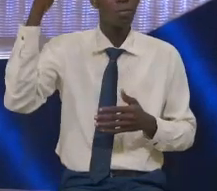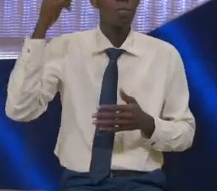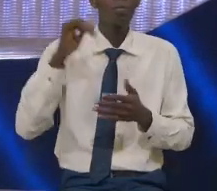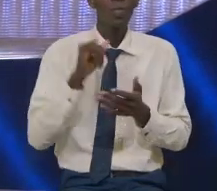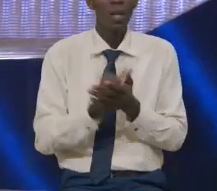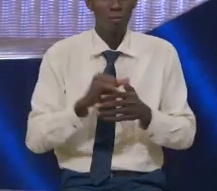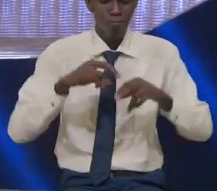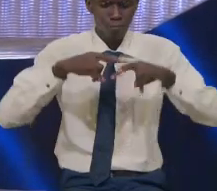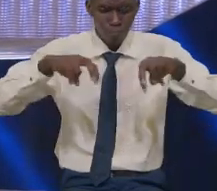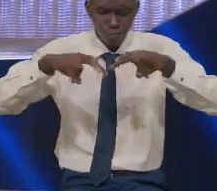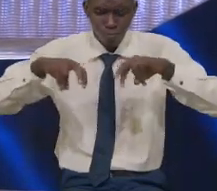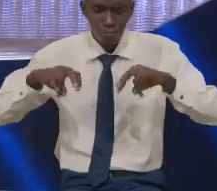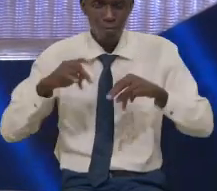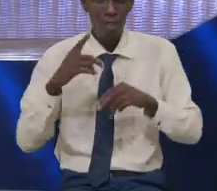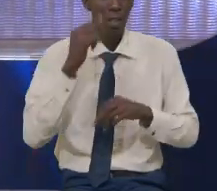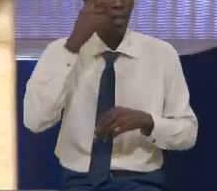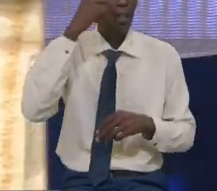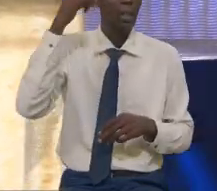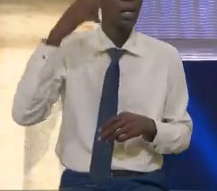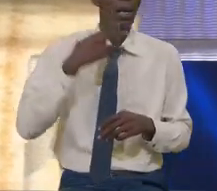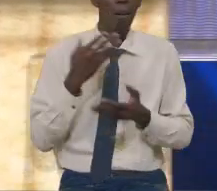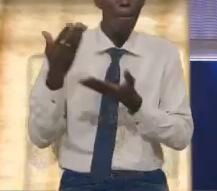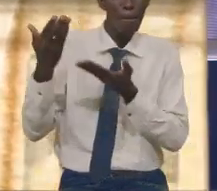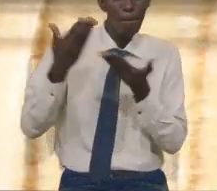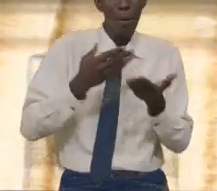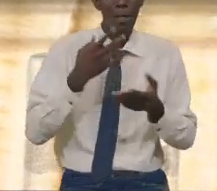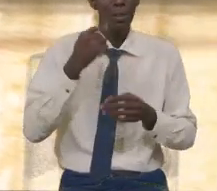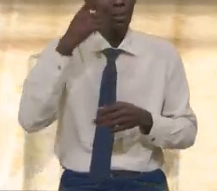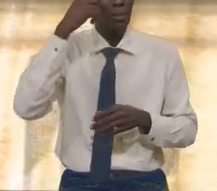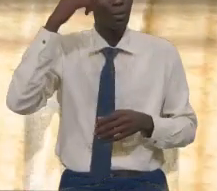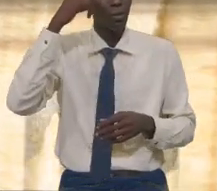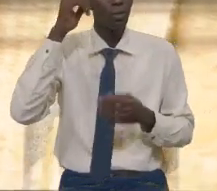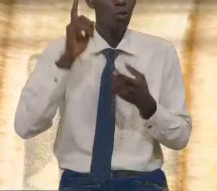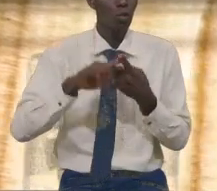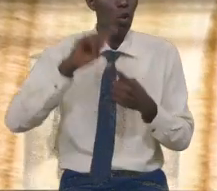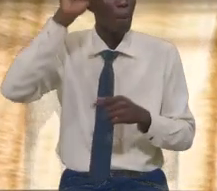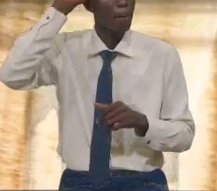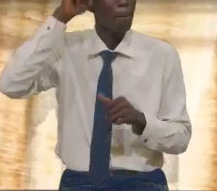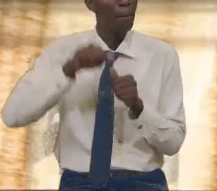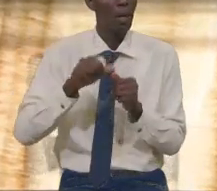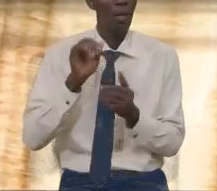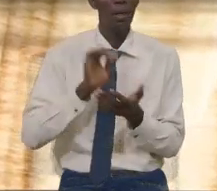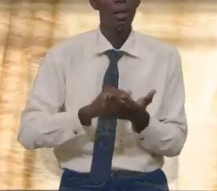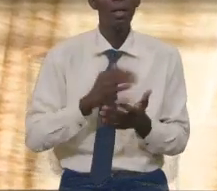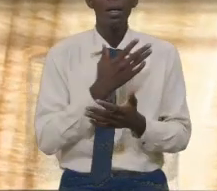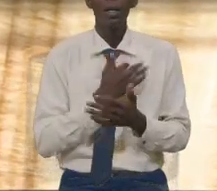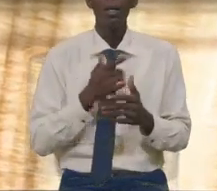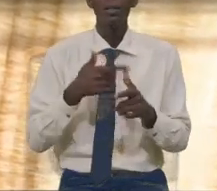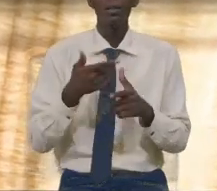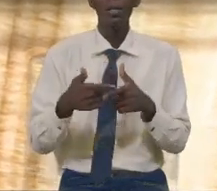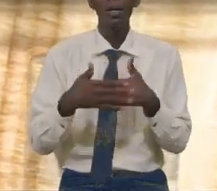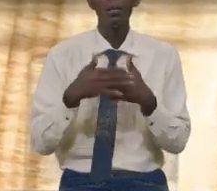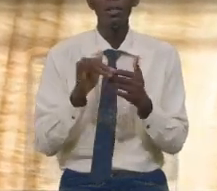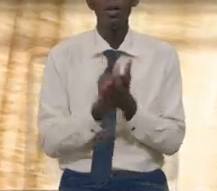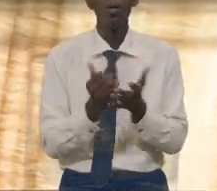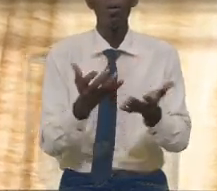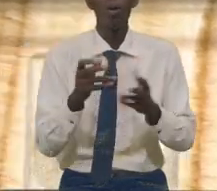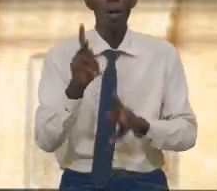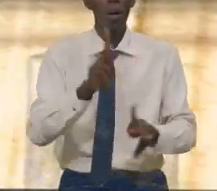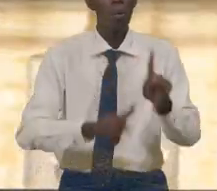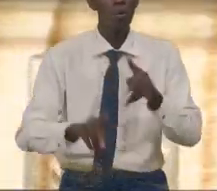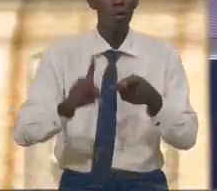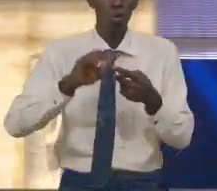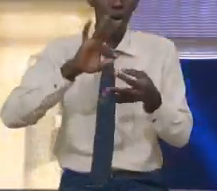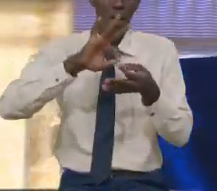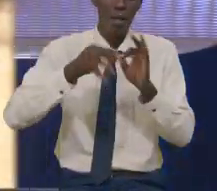out the dream and bring the dream to his remembrance. And then after that, he wanted them to interpret the